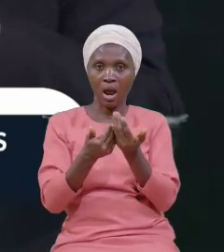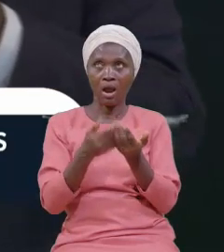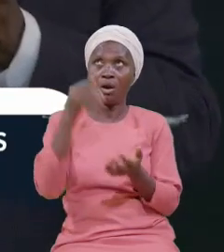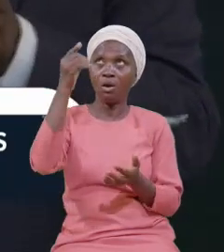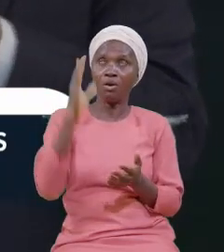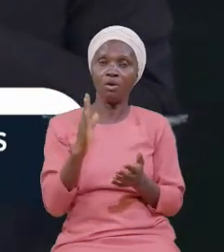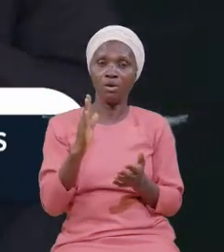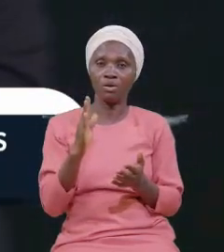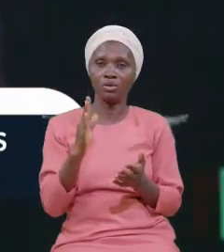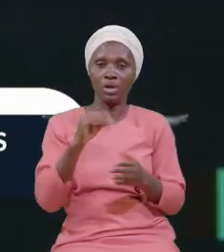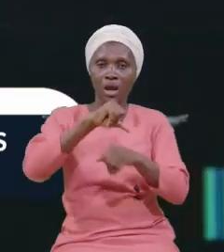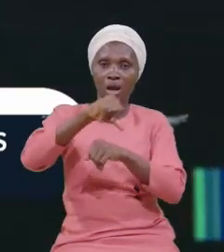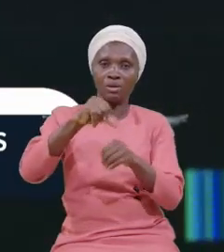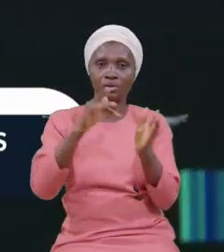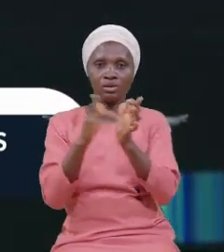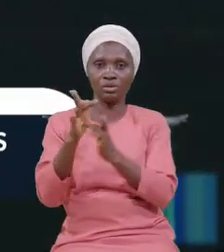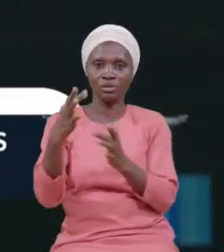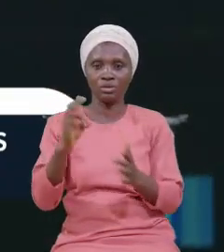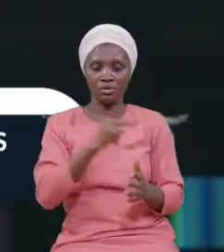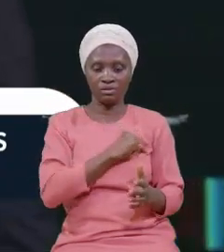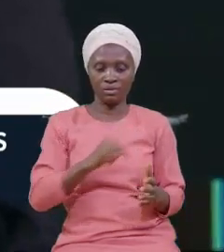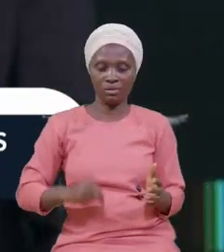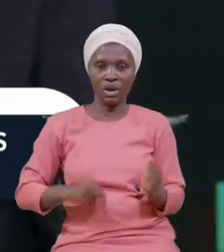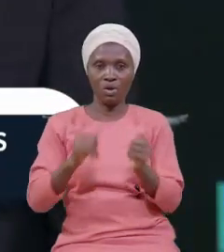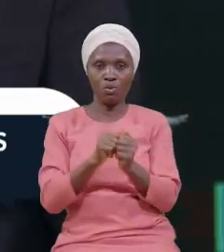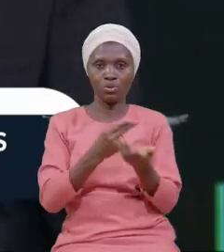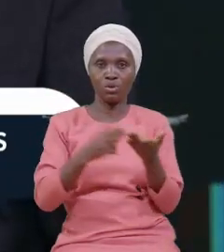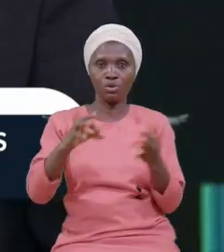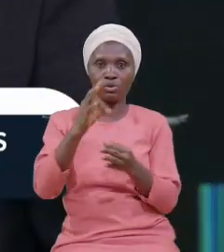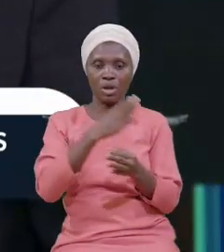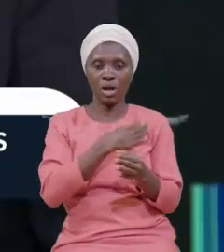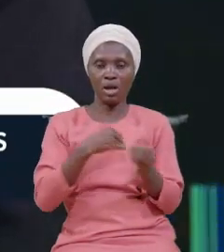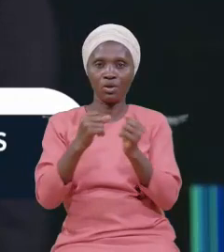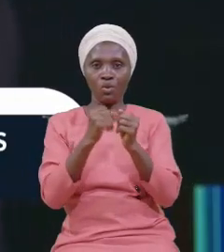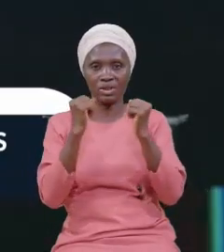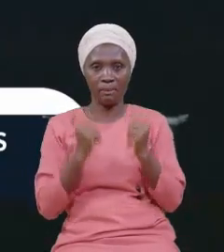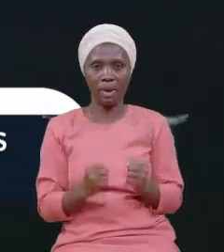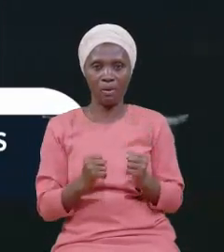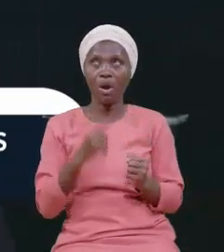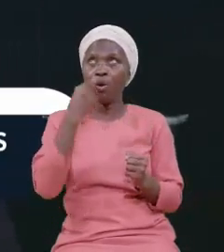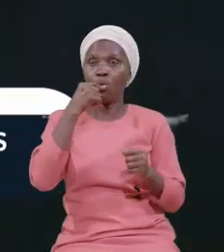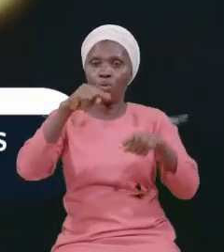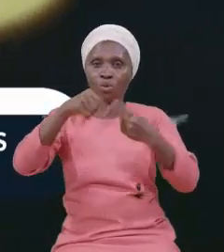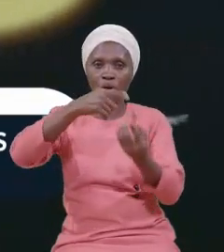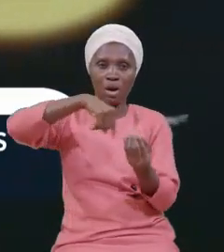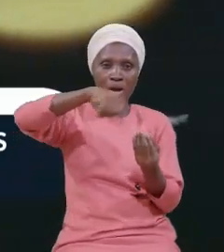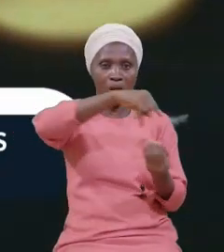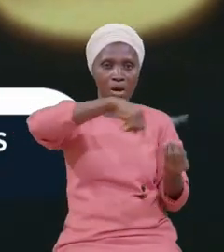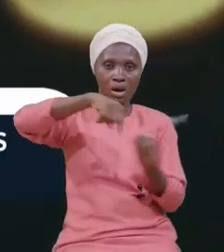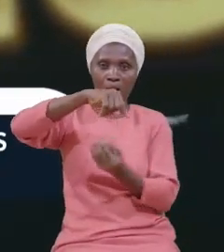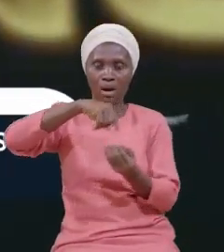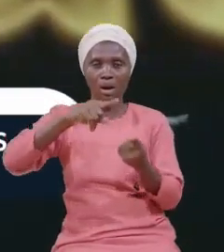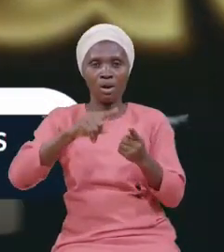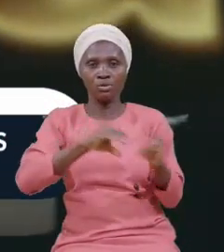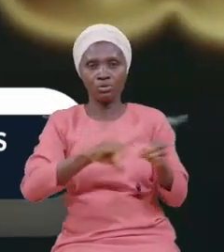the Holy Ghost and with power, who went about doing good. Went about